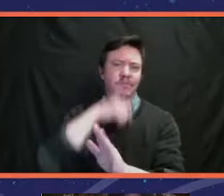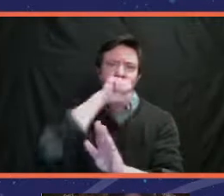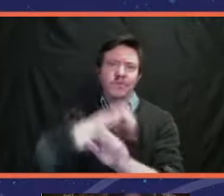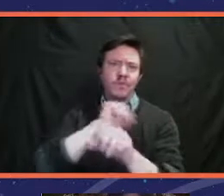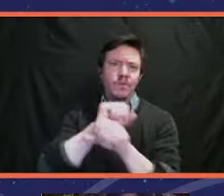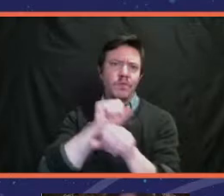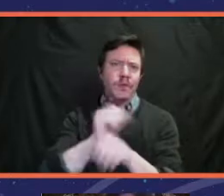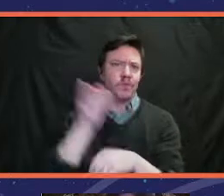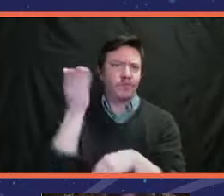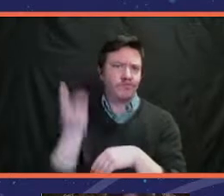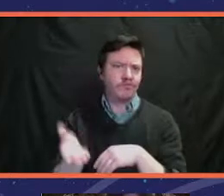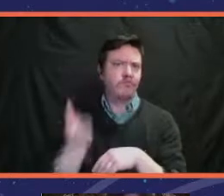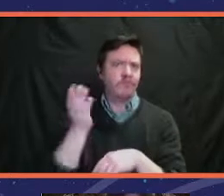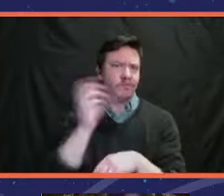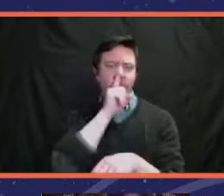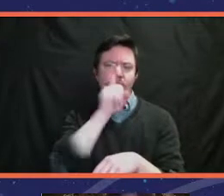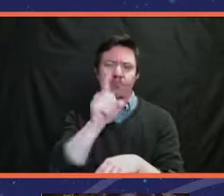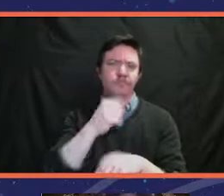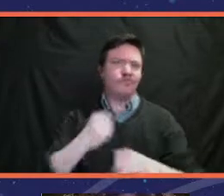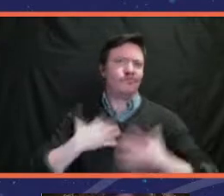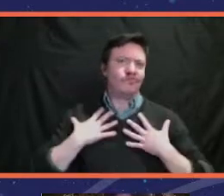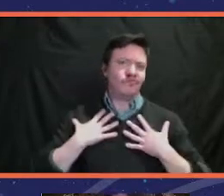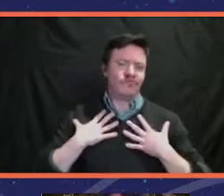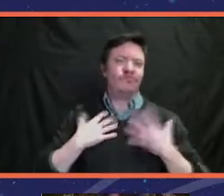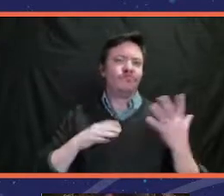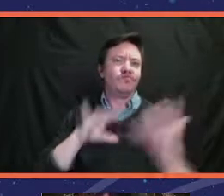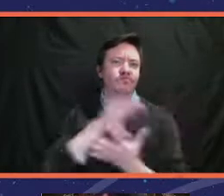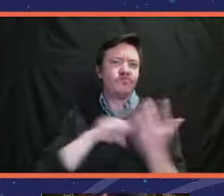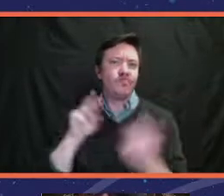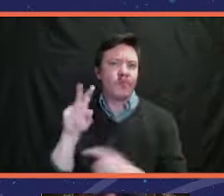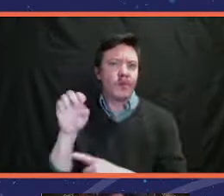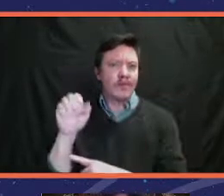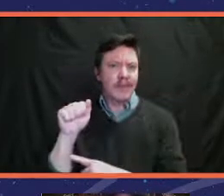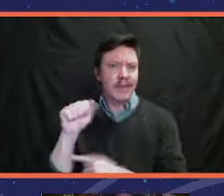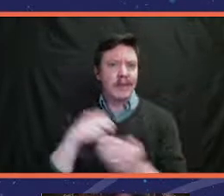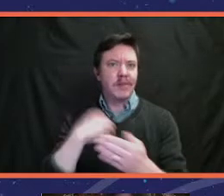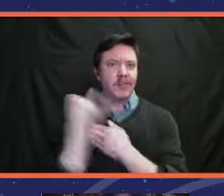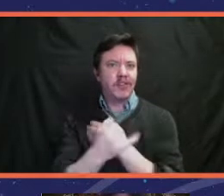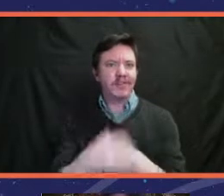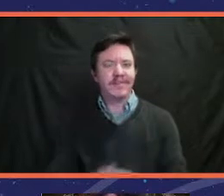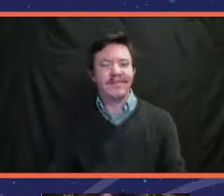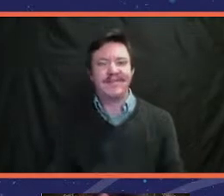to life as a multimedia artwork.